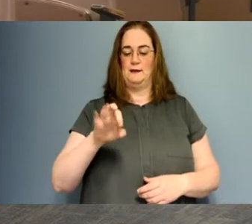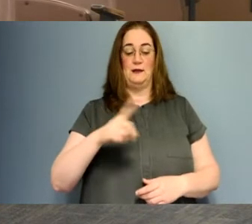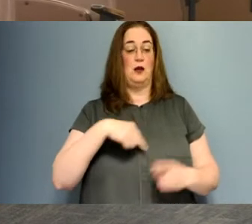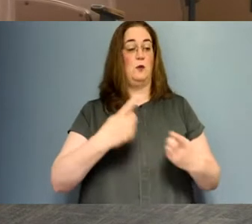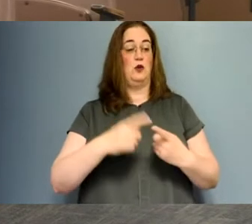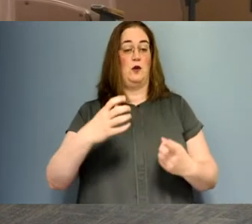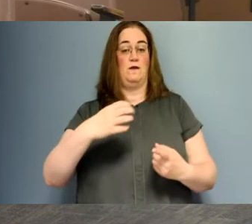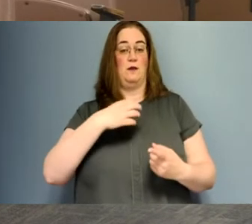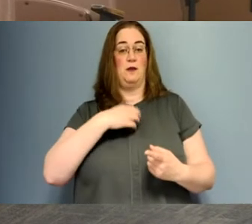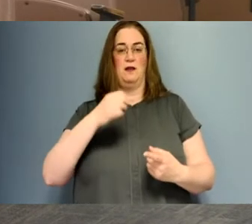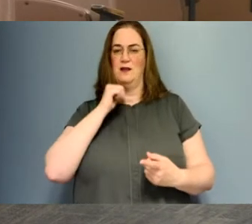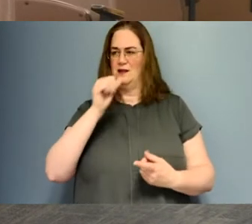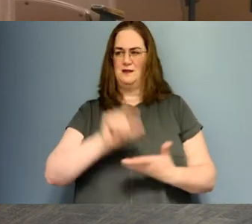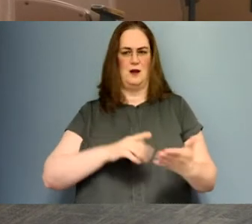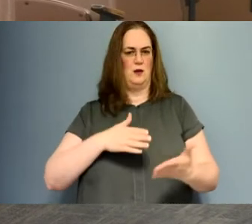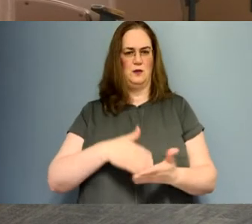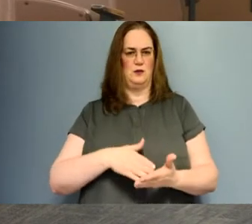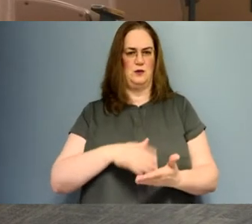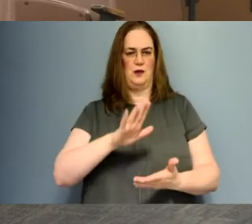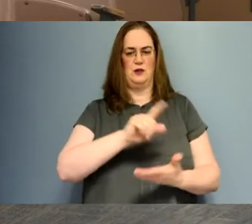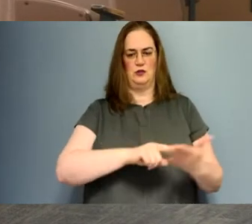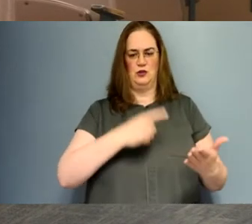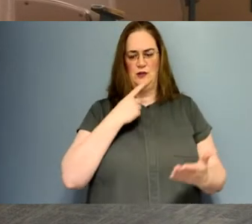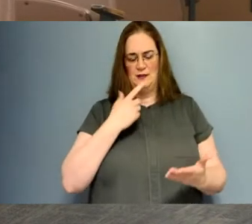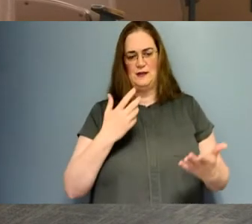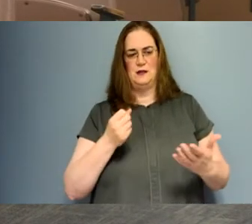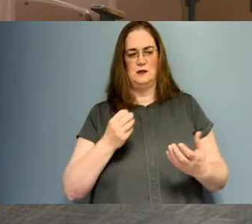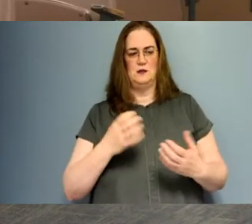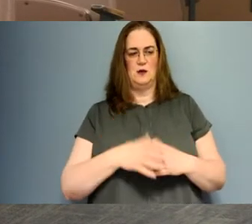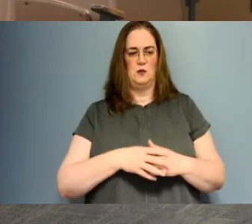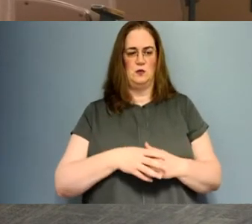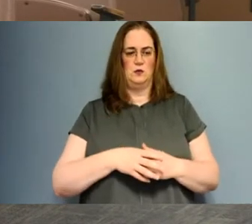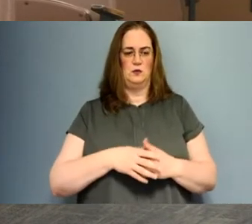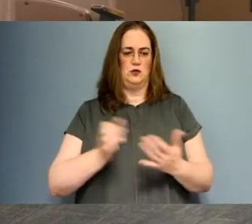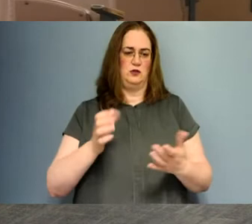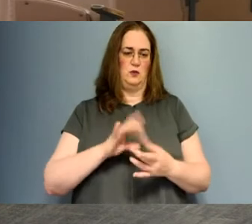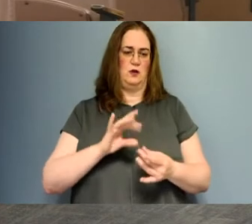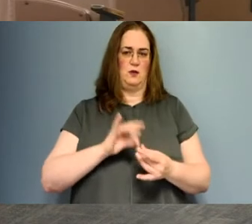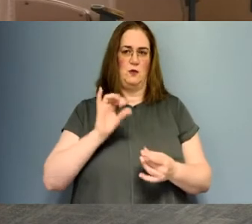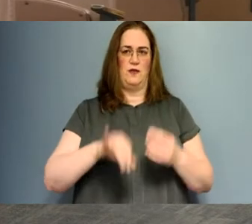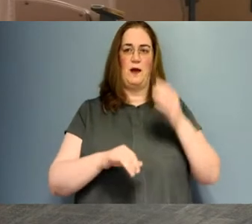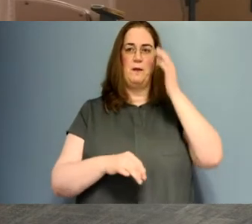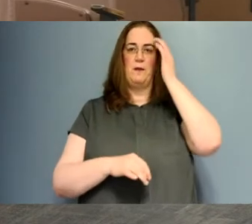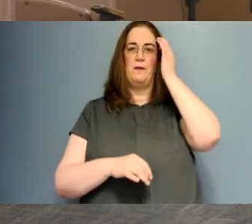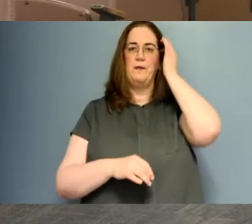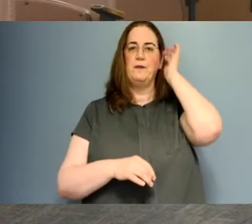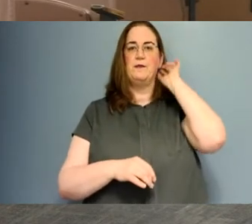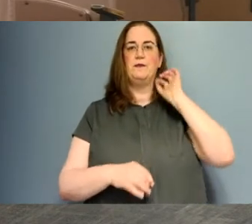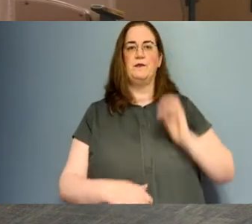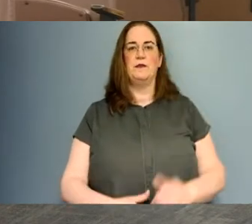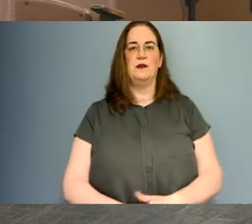is not a lawsuit, as your attorney has said. So. I just wanted to comment on that.